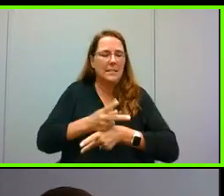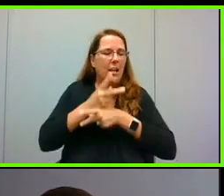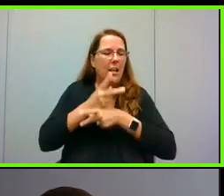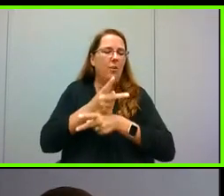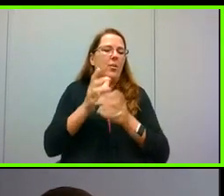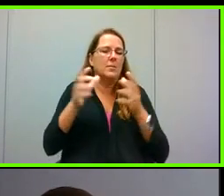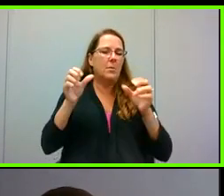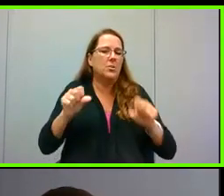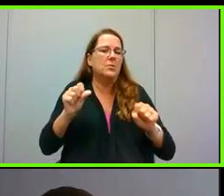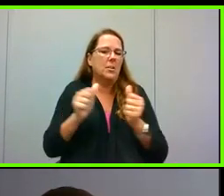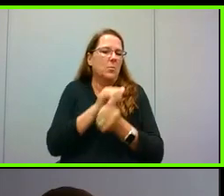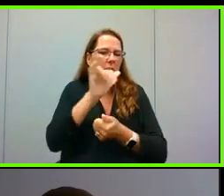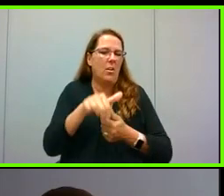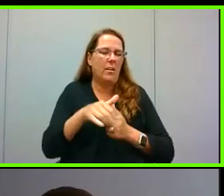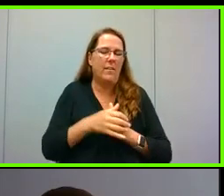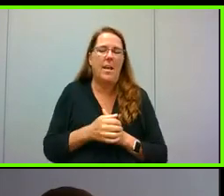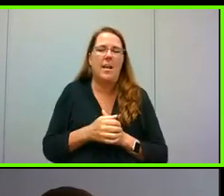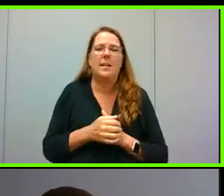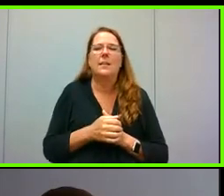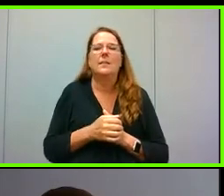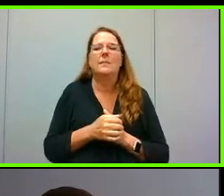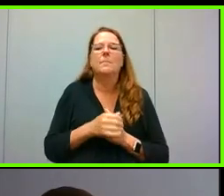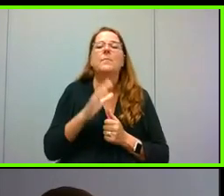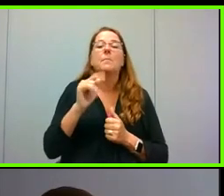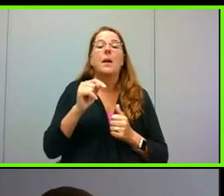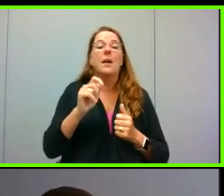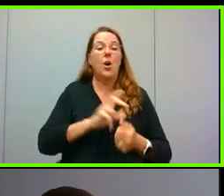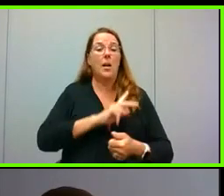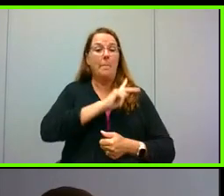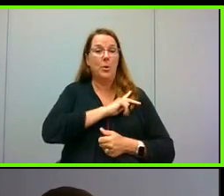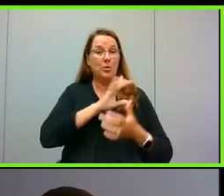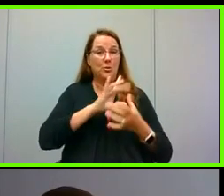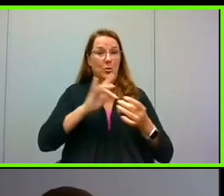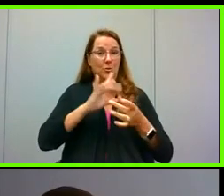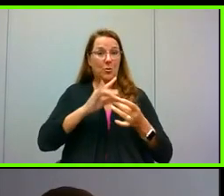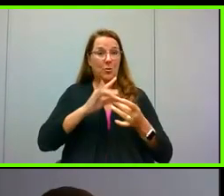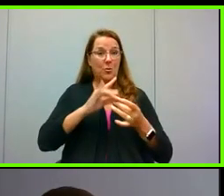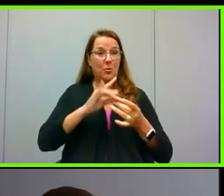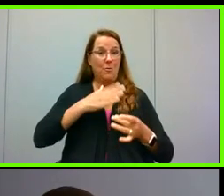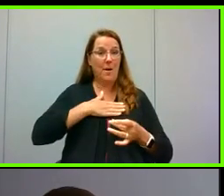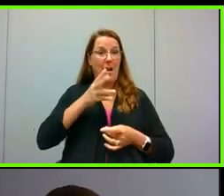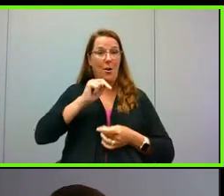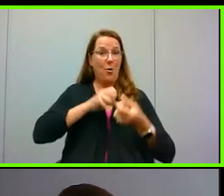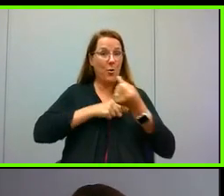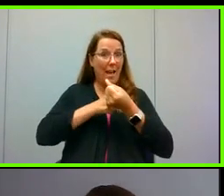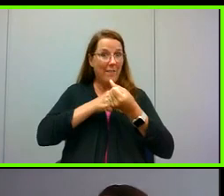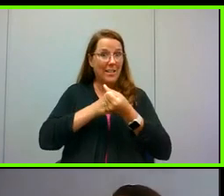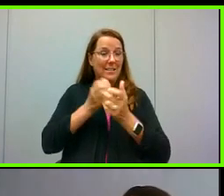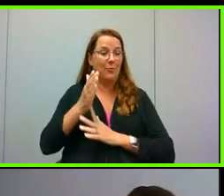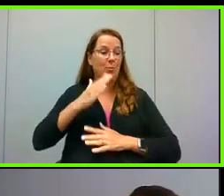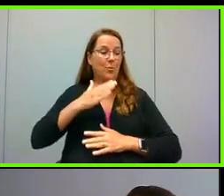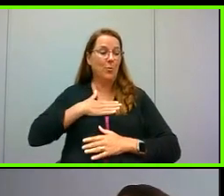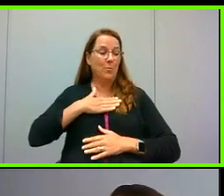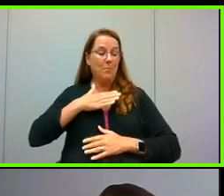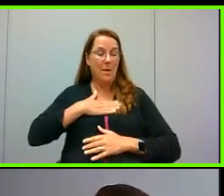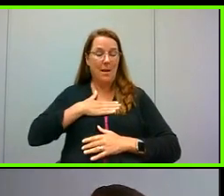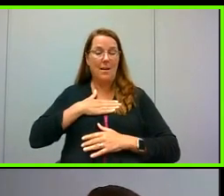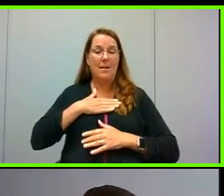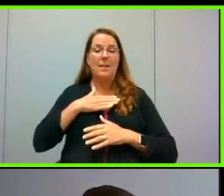with all of that. But on a personal note, from my own advocacy through my movement Overcome Yours,